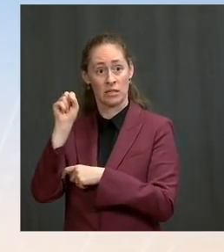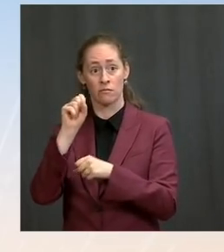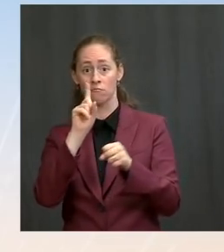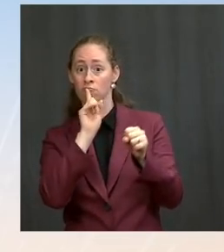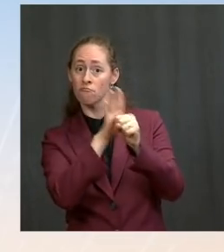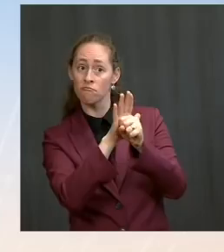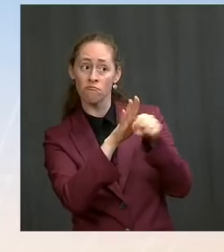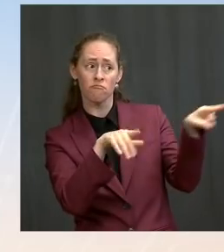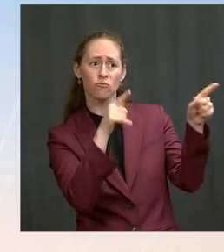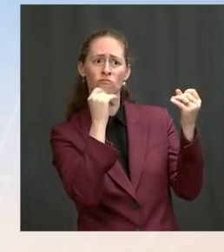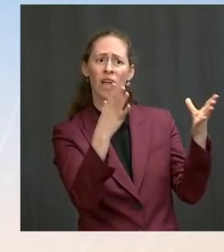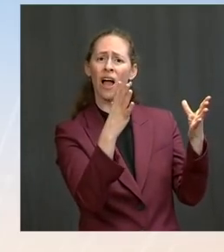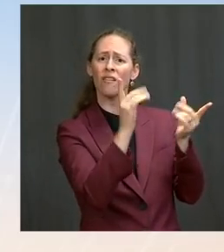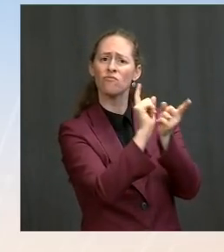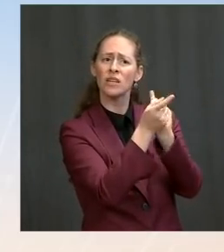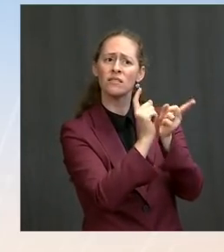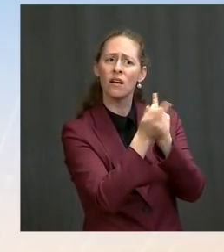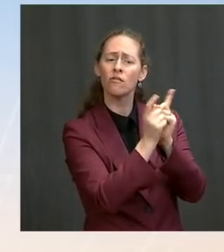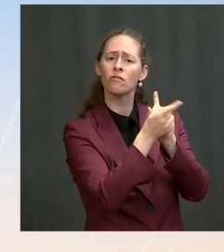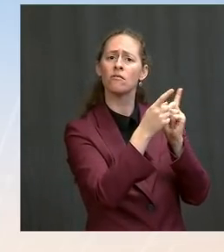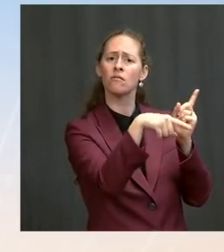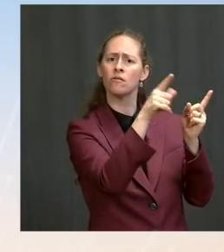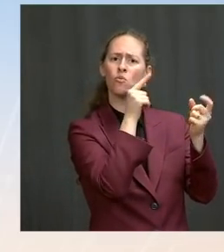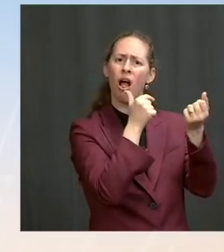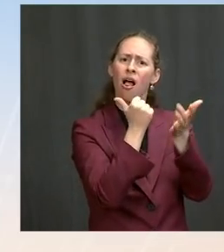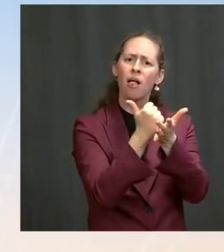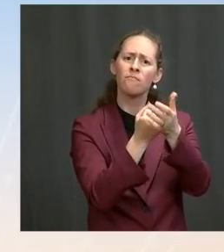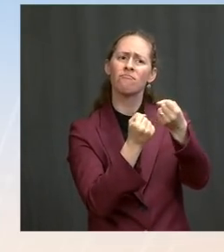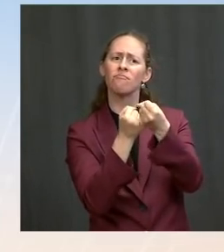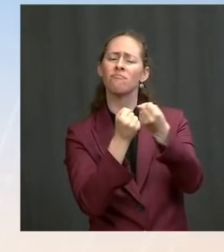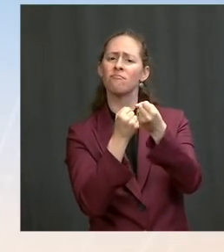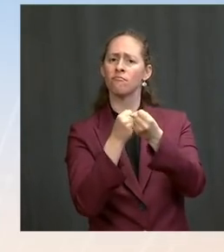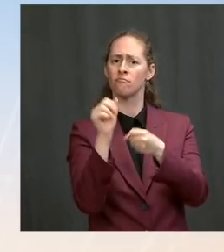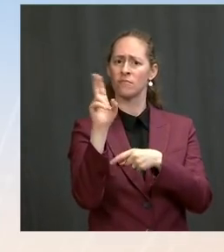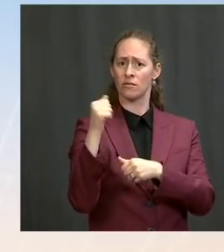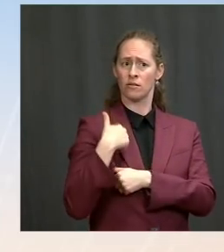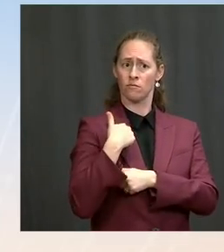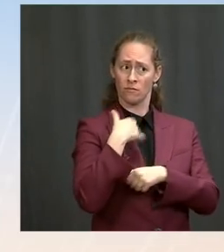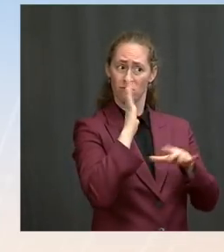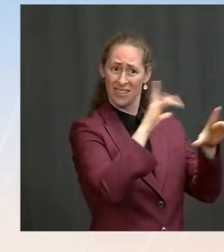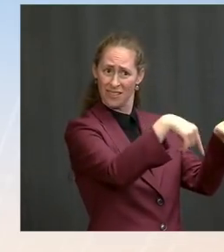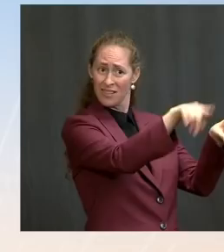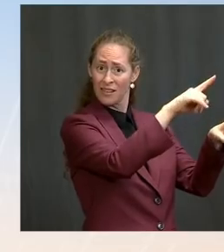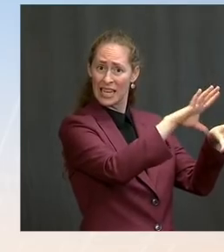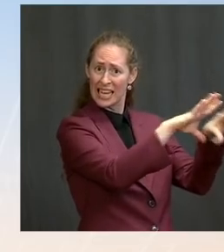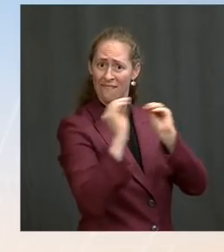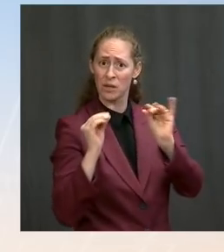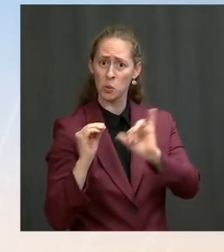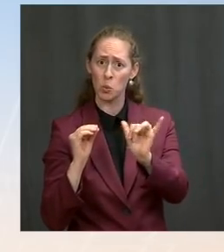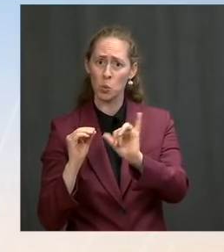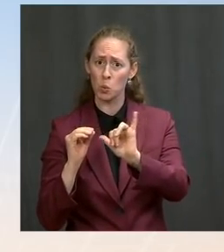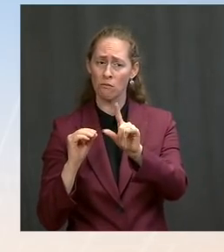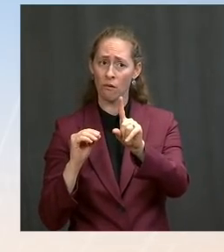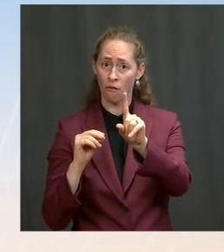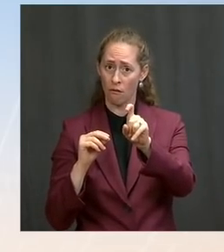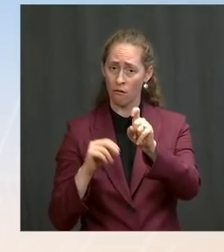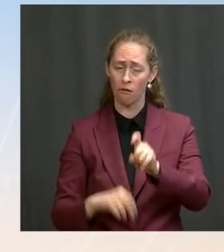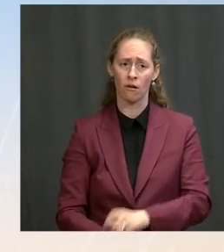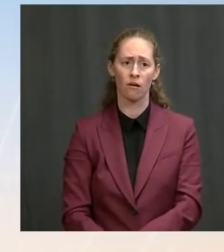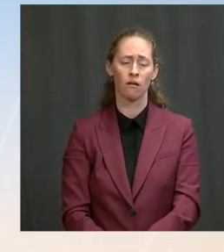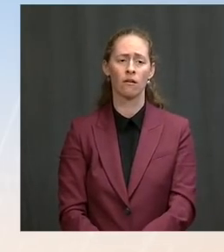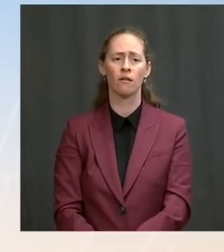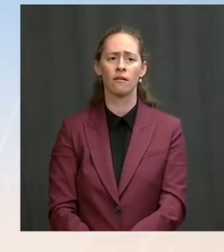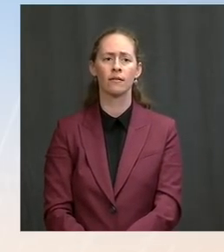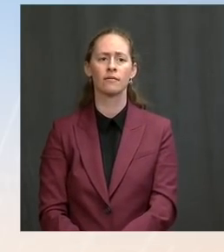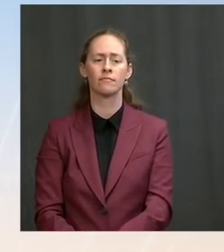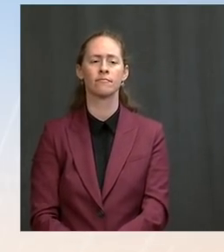who help the U.S. force during its commitment in Afghanistan will be out by the time of its departure? Well, I would say, Peter, that what our focus is